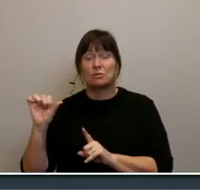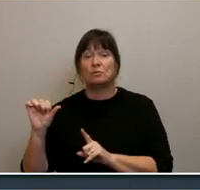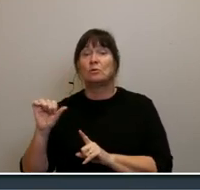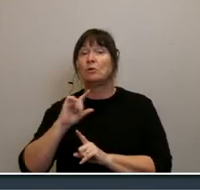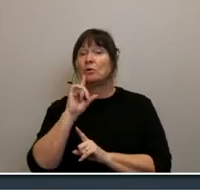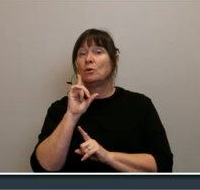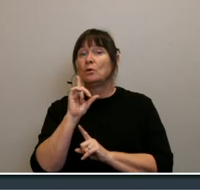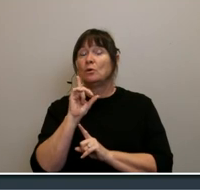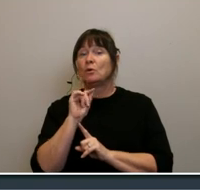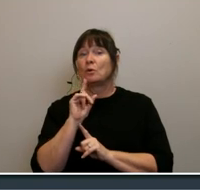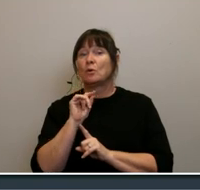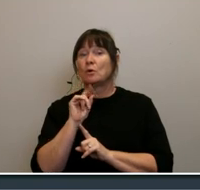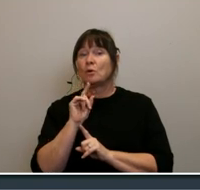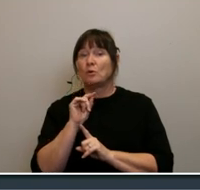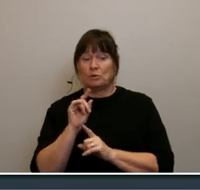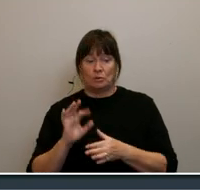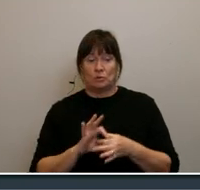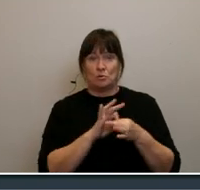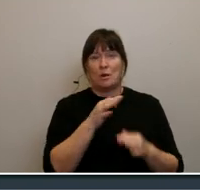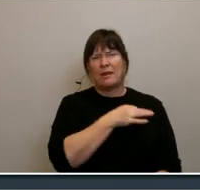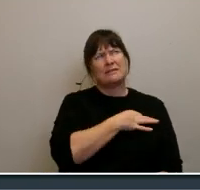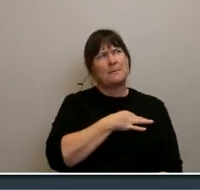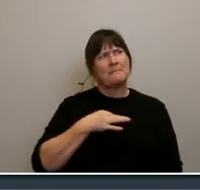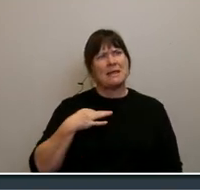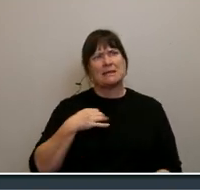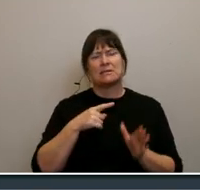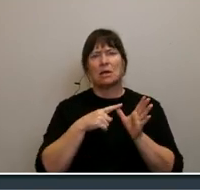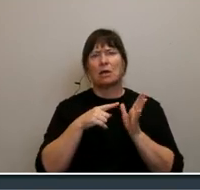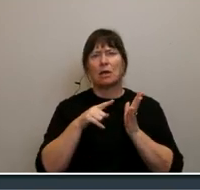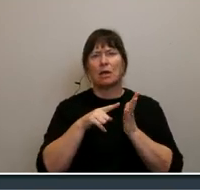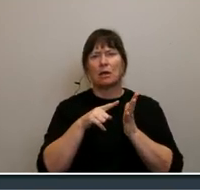Mayor's Compact of Cities for Climate Change, I think it was called.